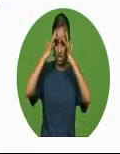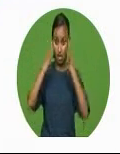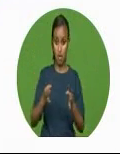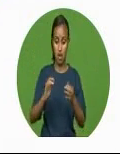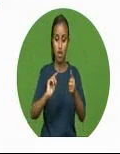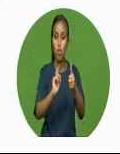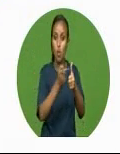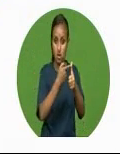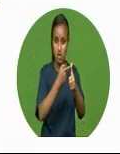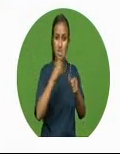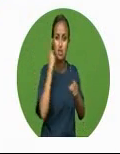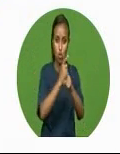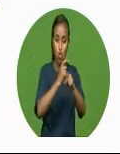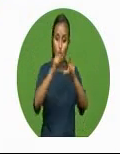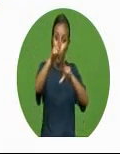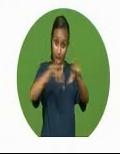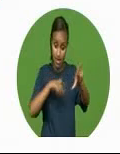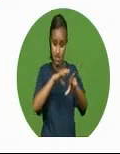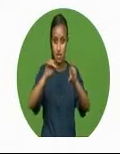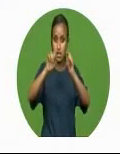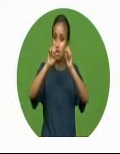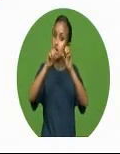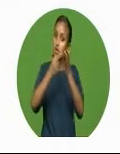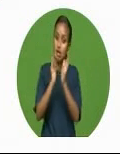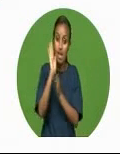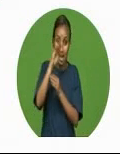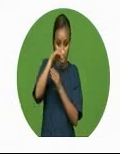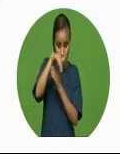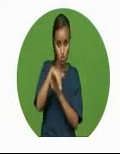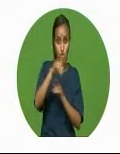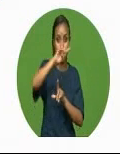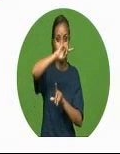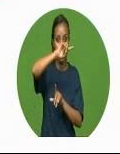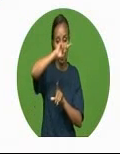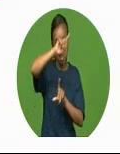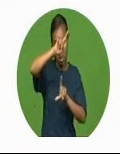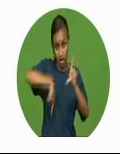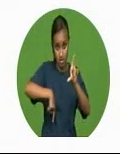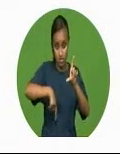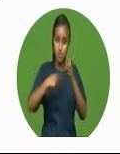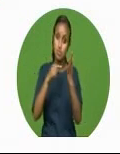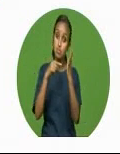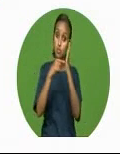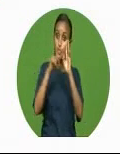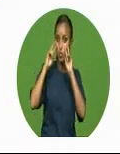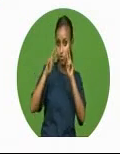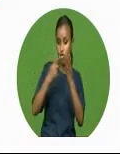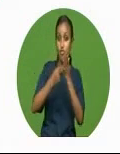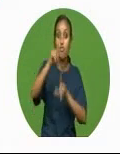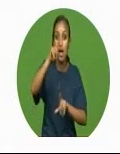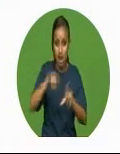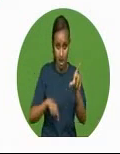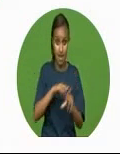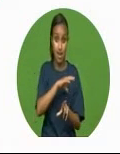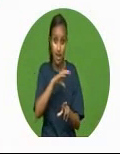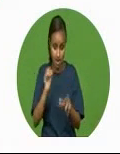for determining the true length and inclination of a line, the point view of